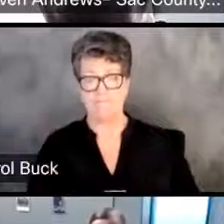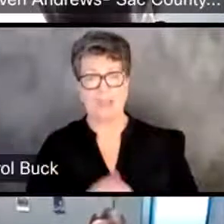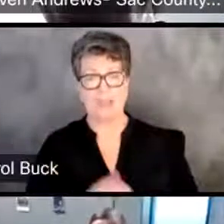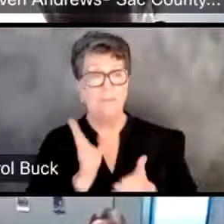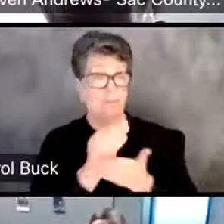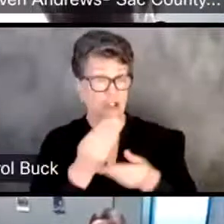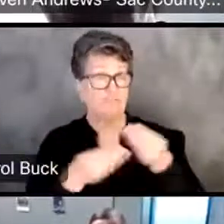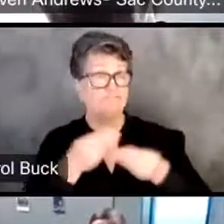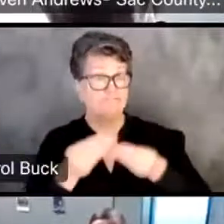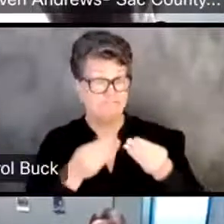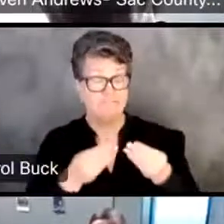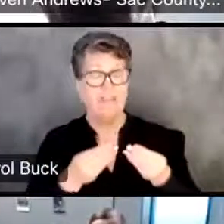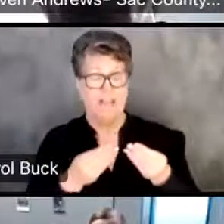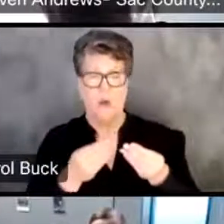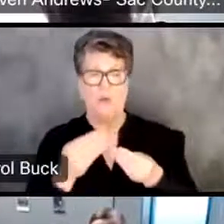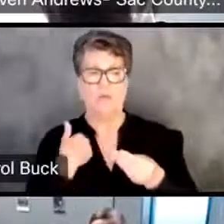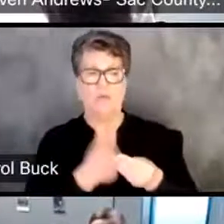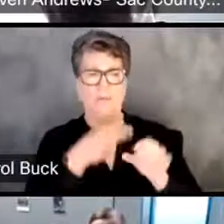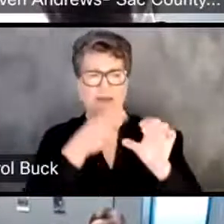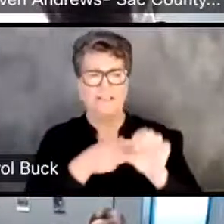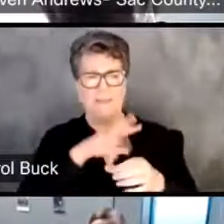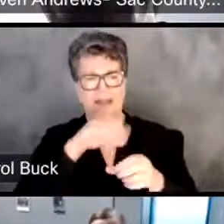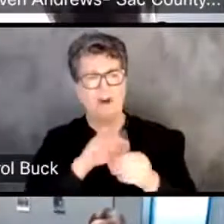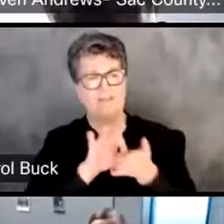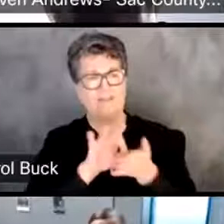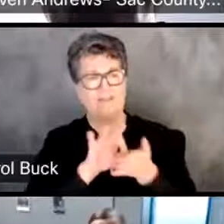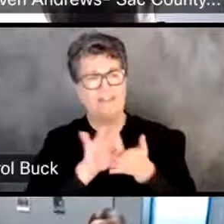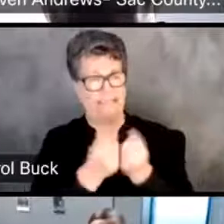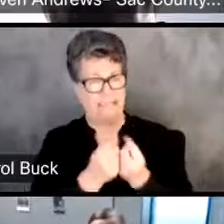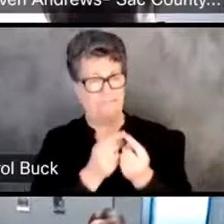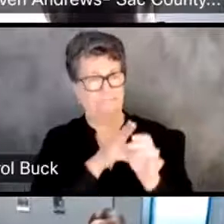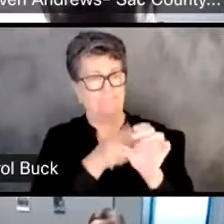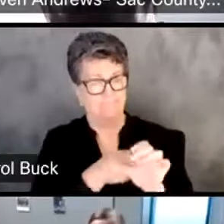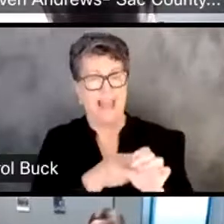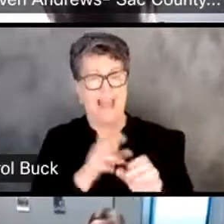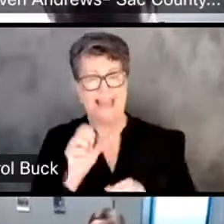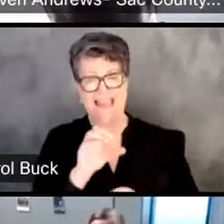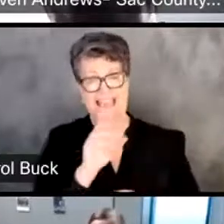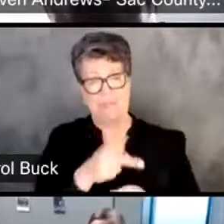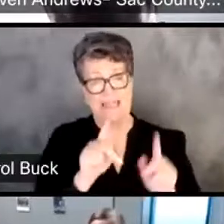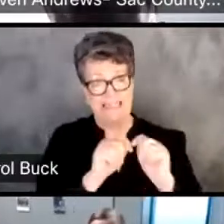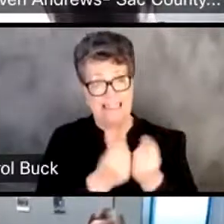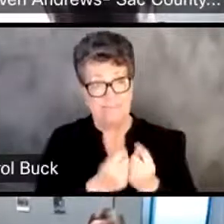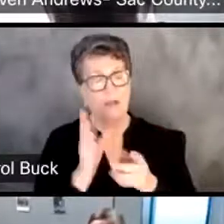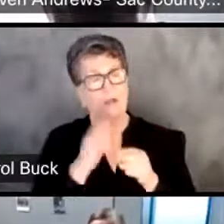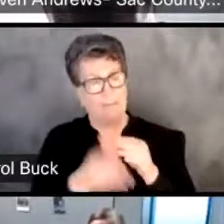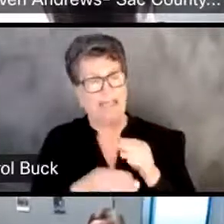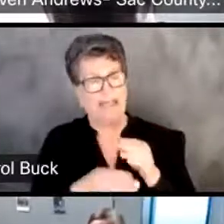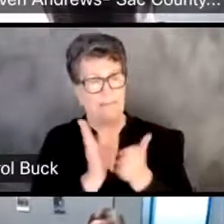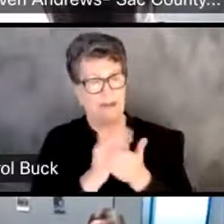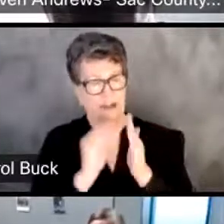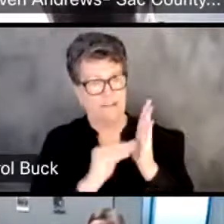budgets. We also participate as part of the accounting team, as part of the SDP team, to also complete budgets